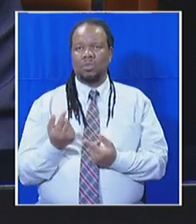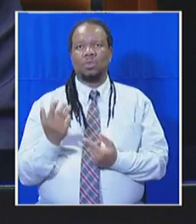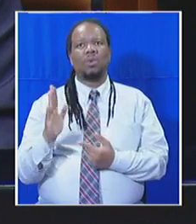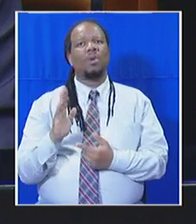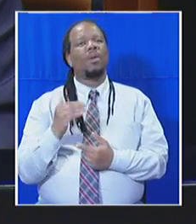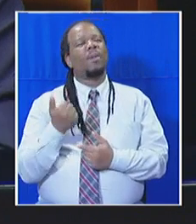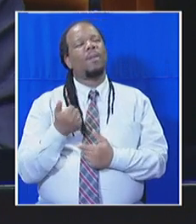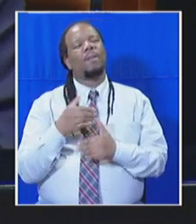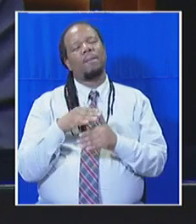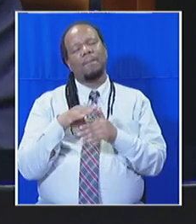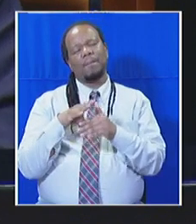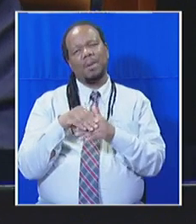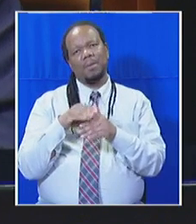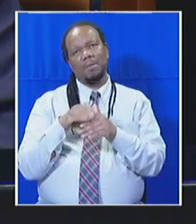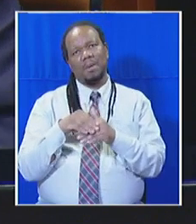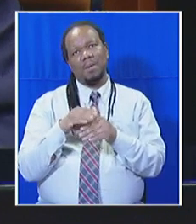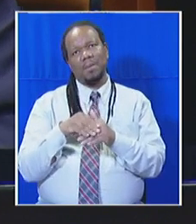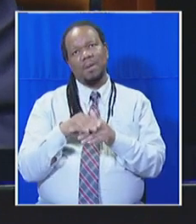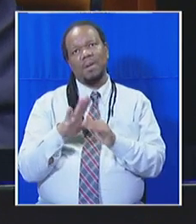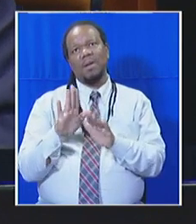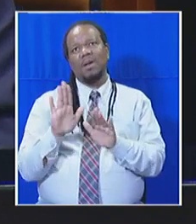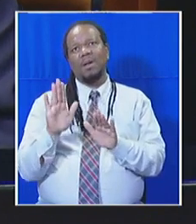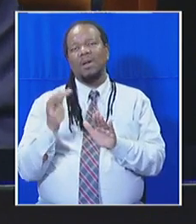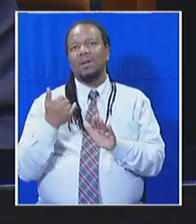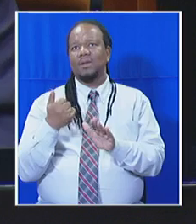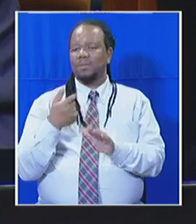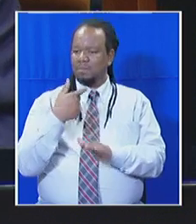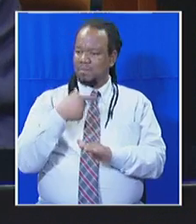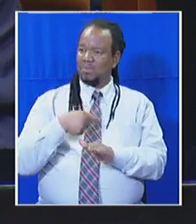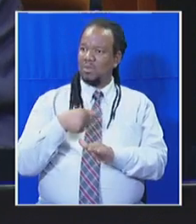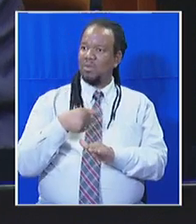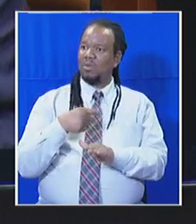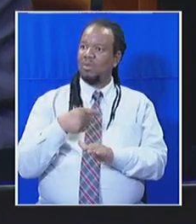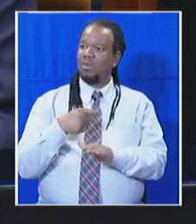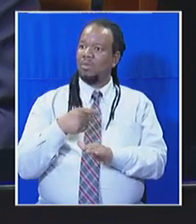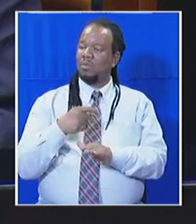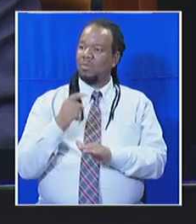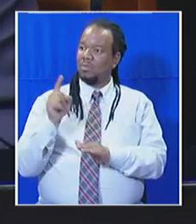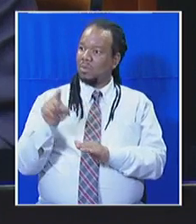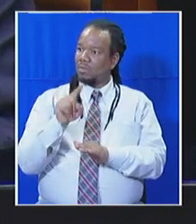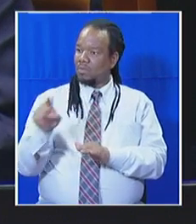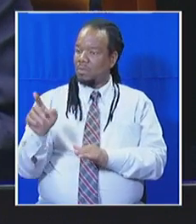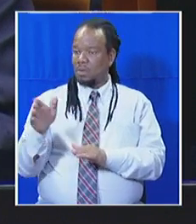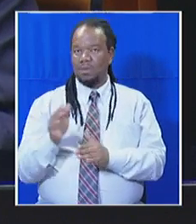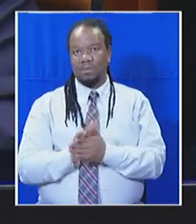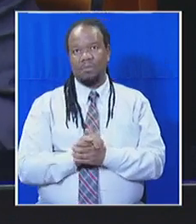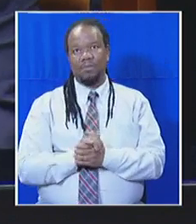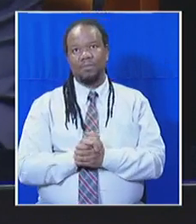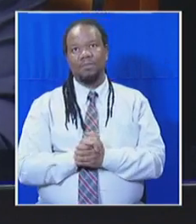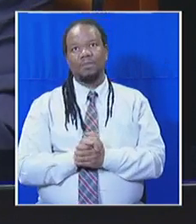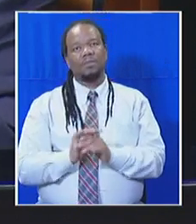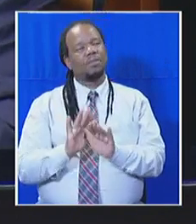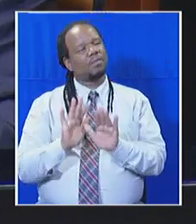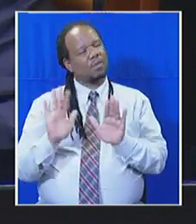Honorable Member, it is personal because you are out of order in the first place. Honorable members, in